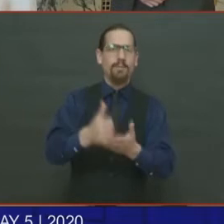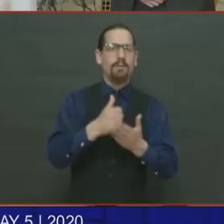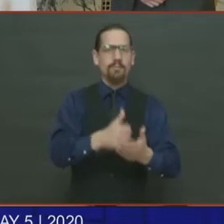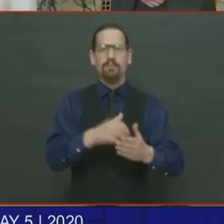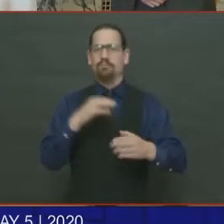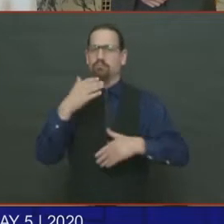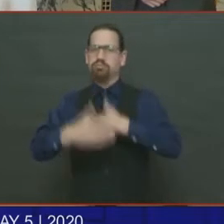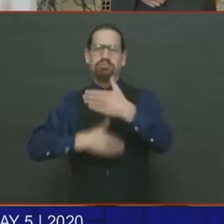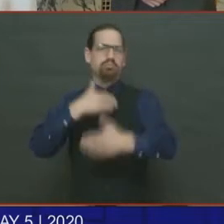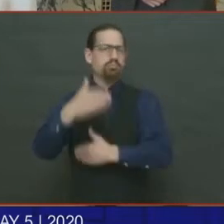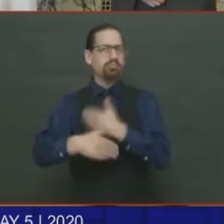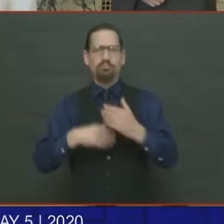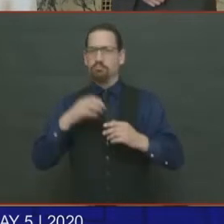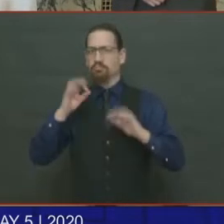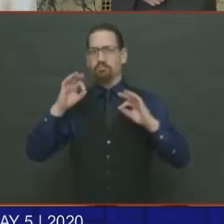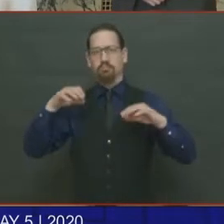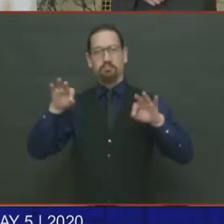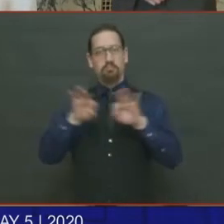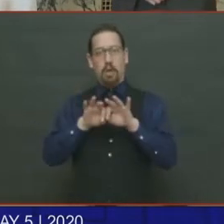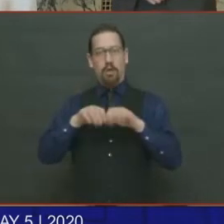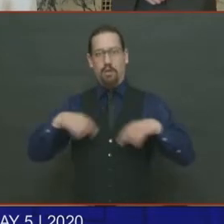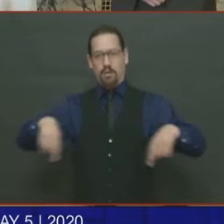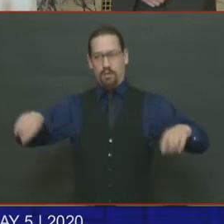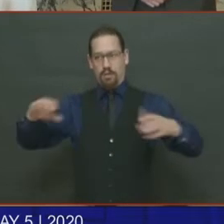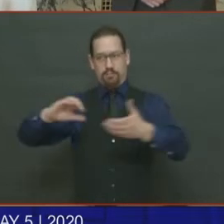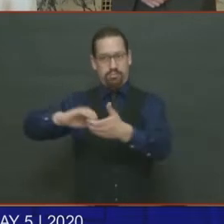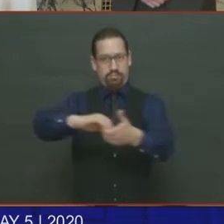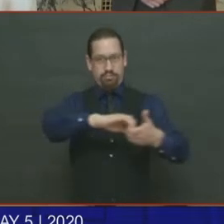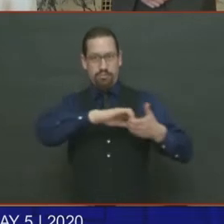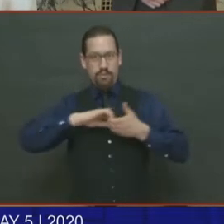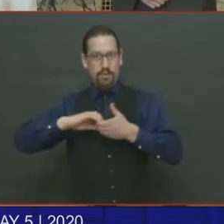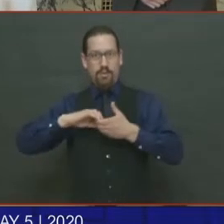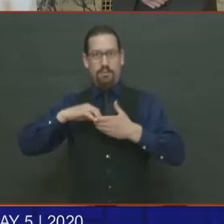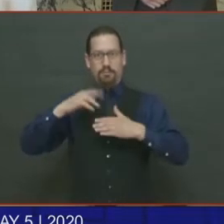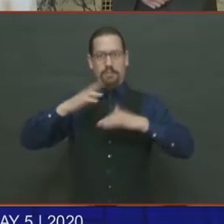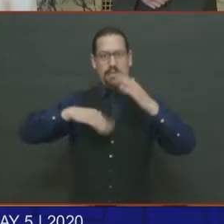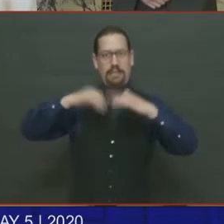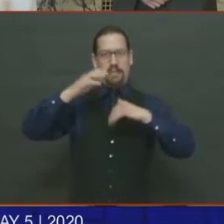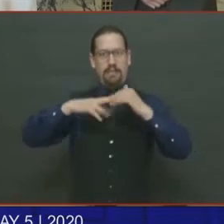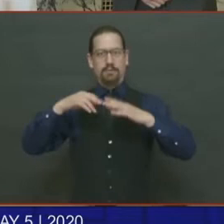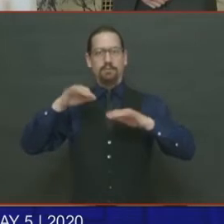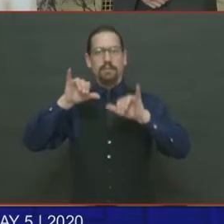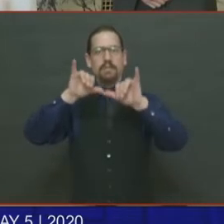so there's a statewide system, support system in place to get us through for the long haul.